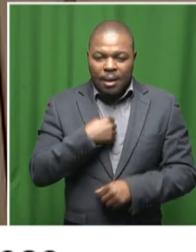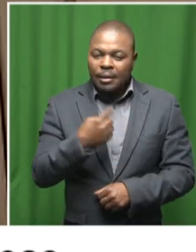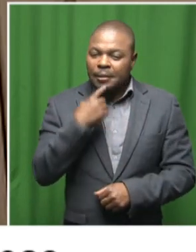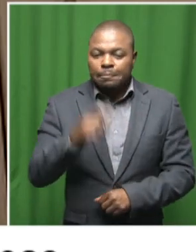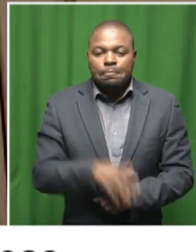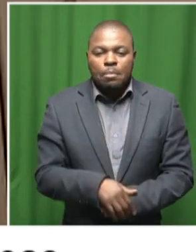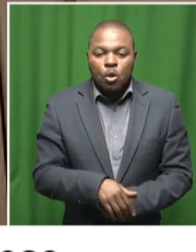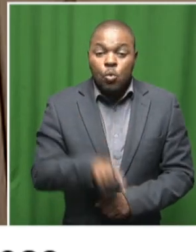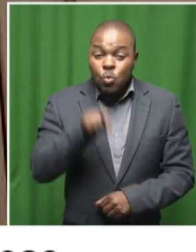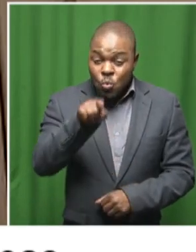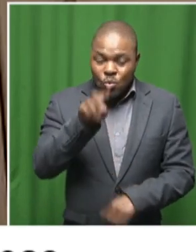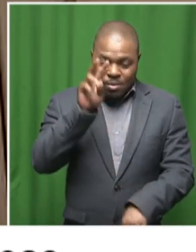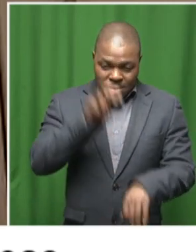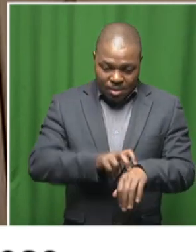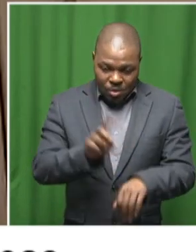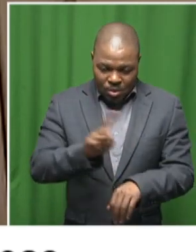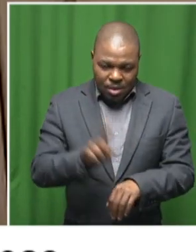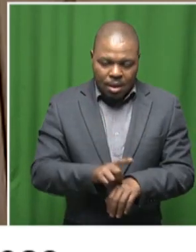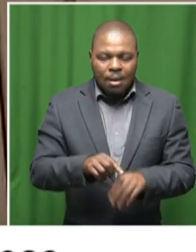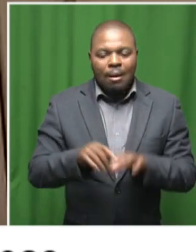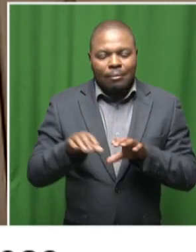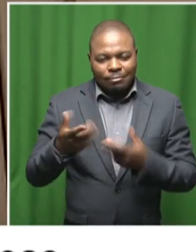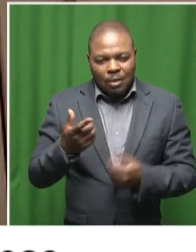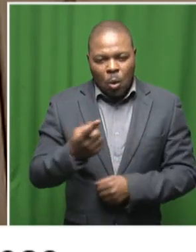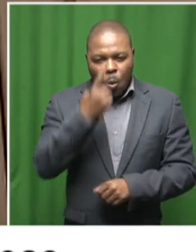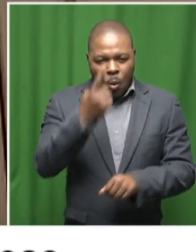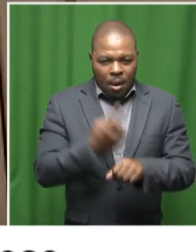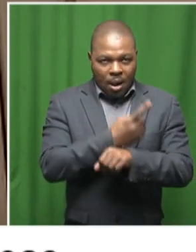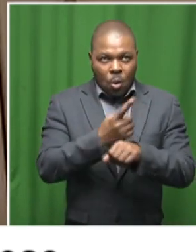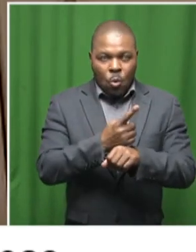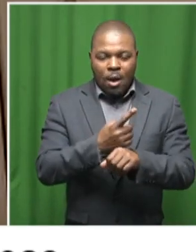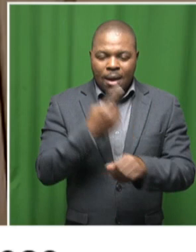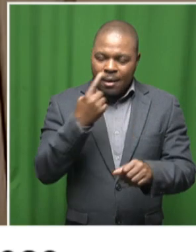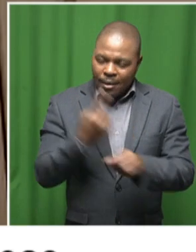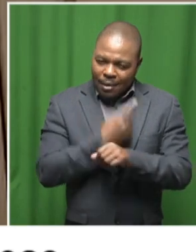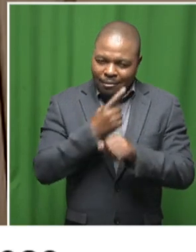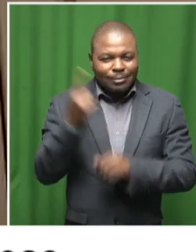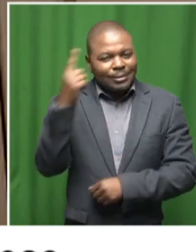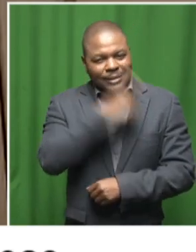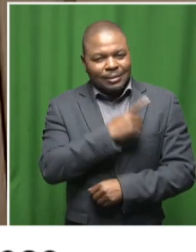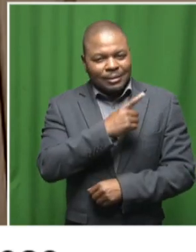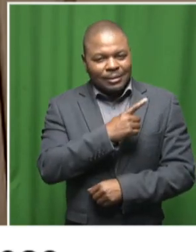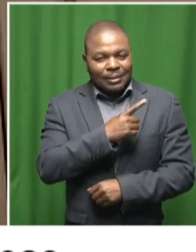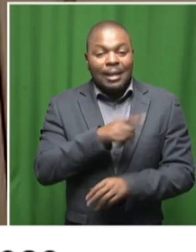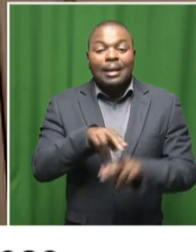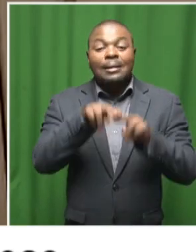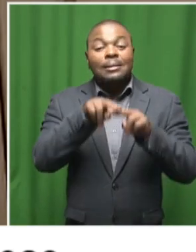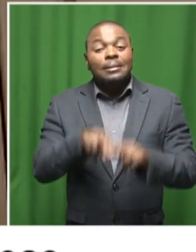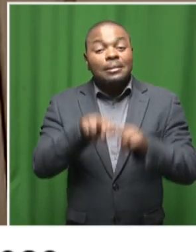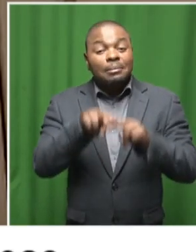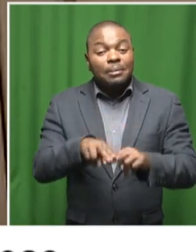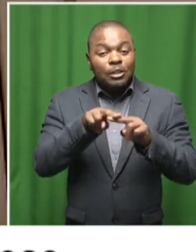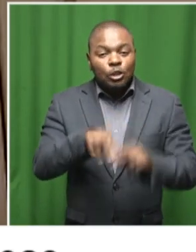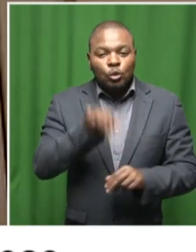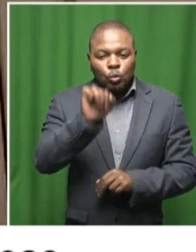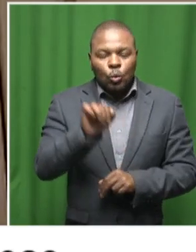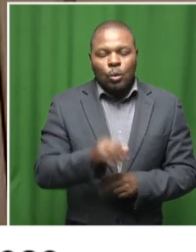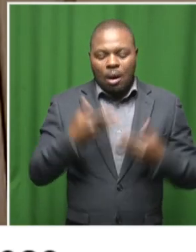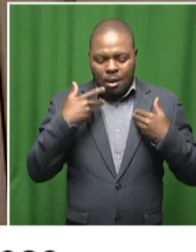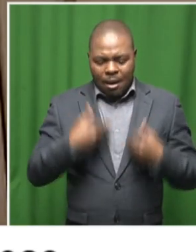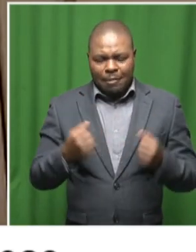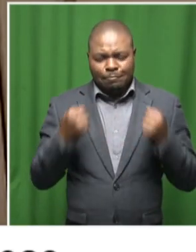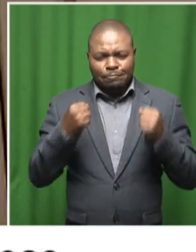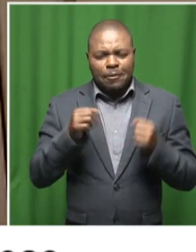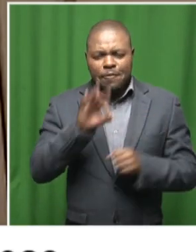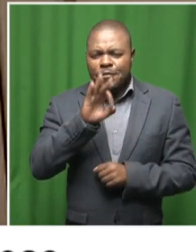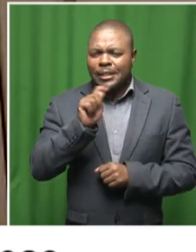that you need to at least exercise 1 hour a day. So this could be, but depending on the level of your fitness, all right?